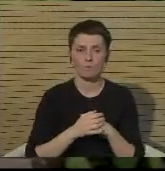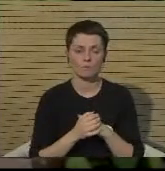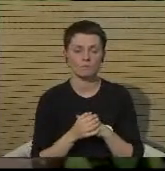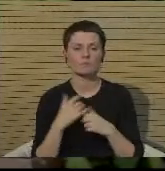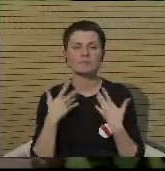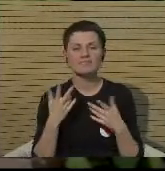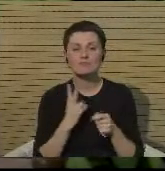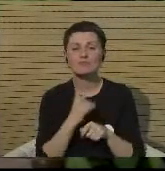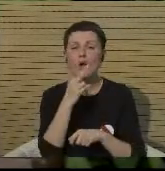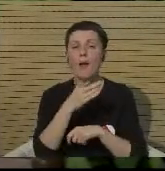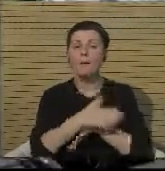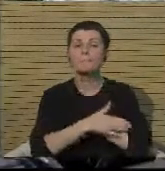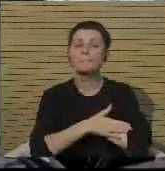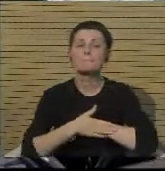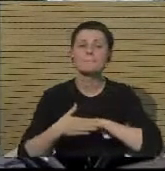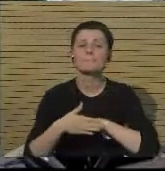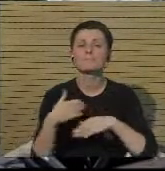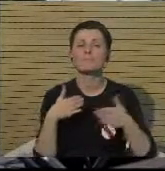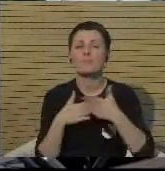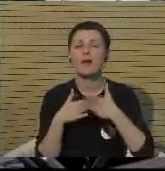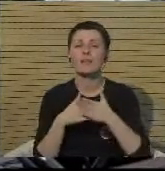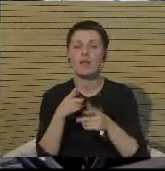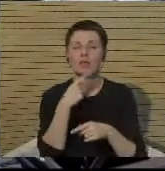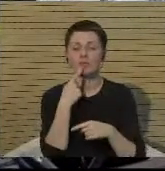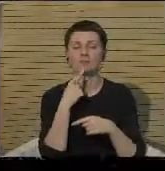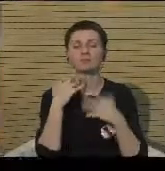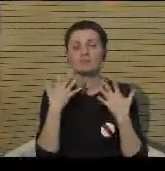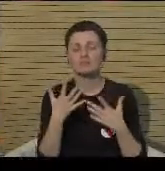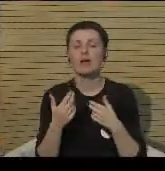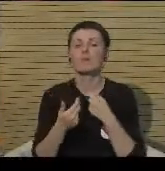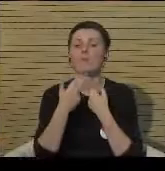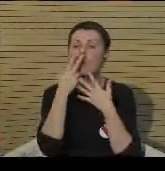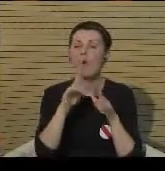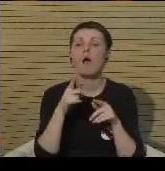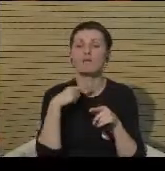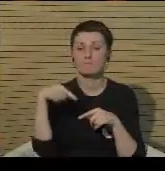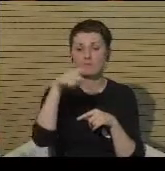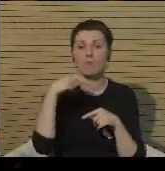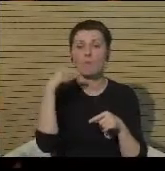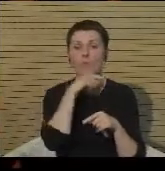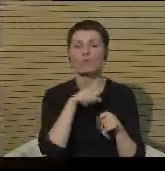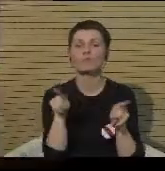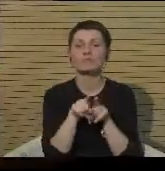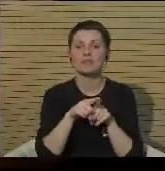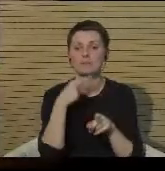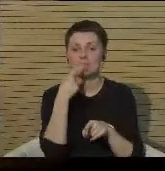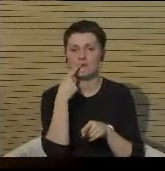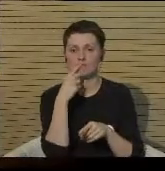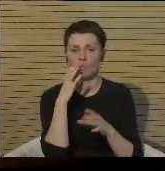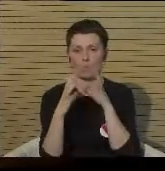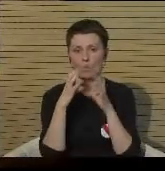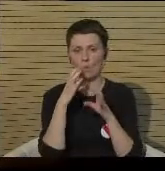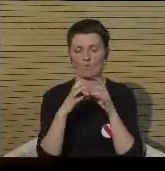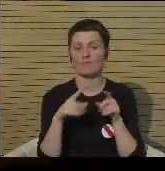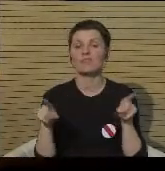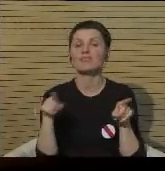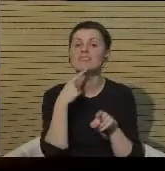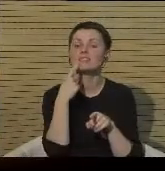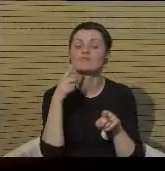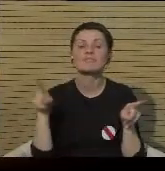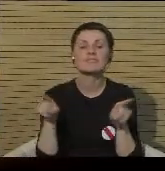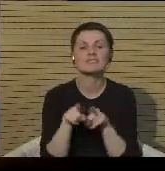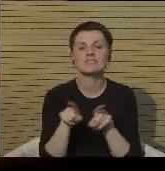Afghanistan is a really hot place. Well, we try to prove everyone that we speak the same